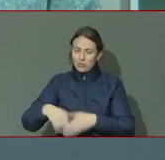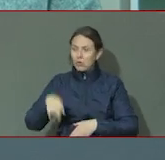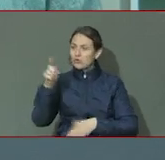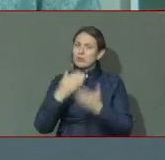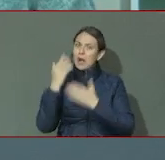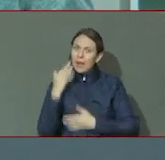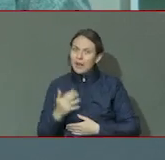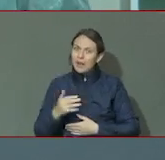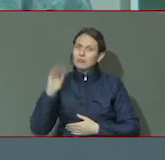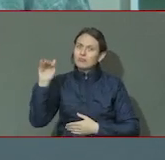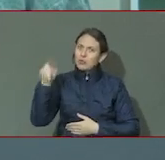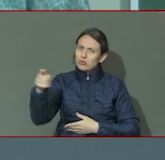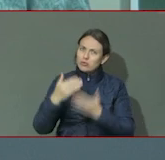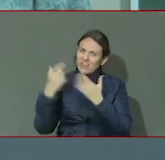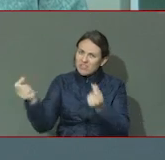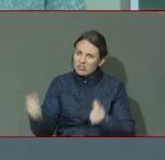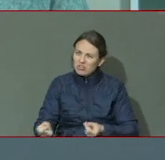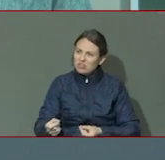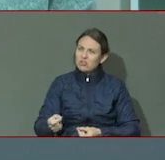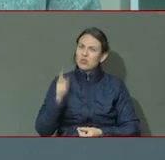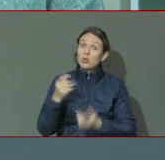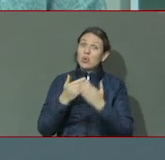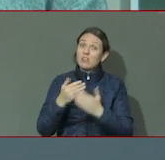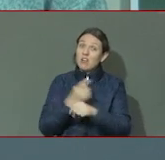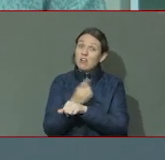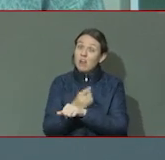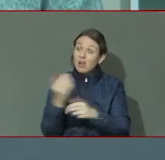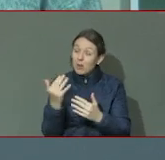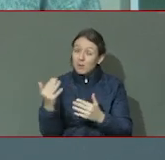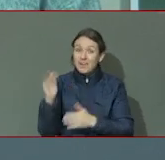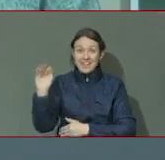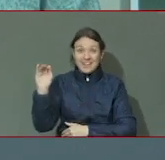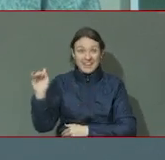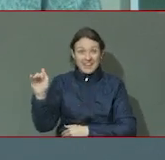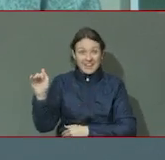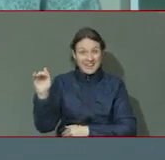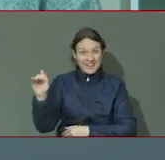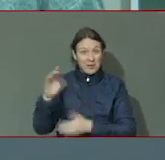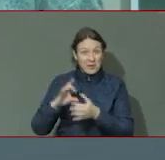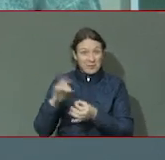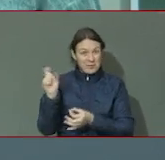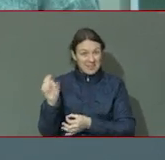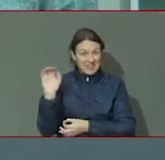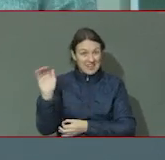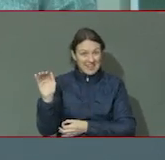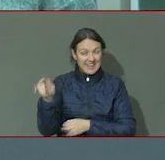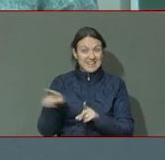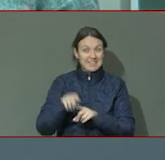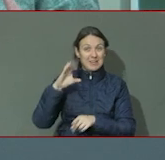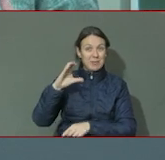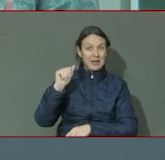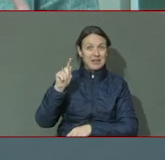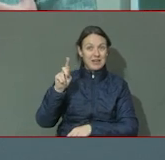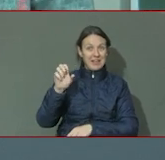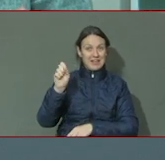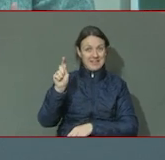study? Have you studied now? How long did you study? You know those catalysts at home? Okay. You don't like it,